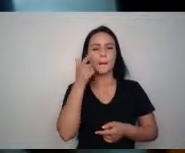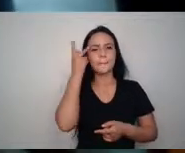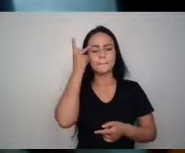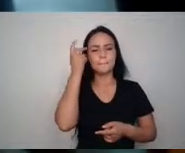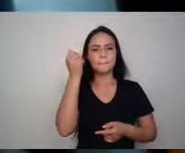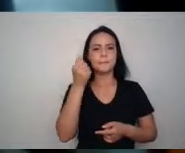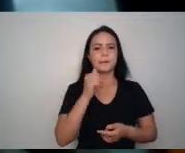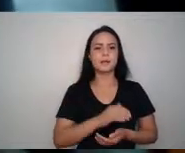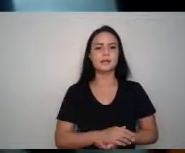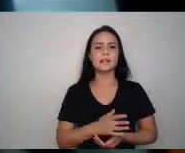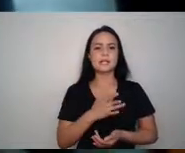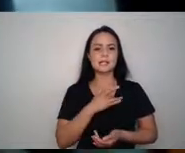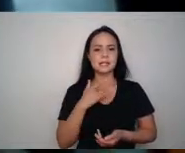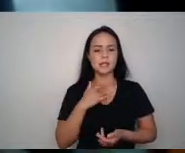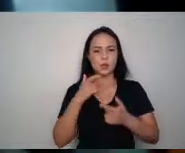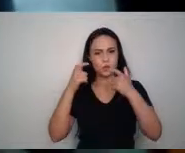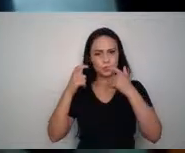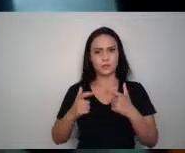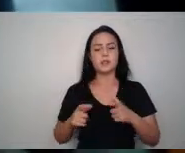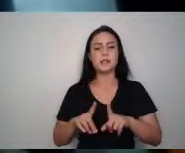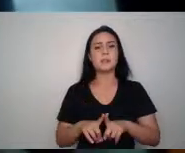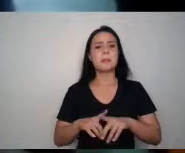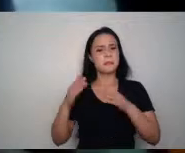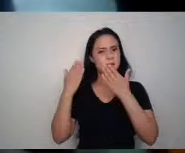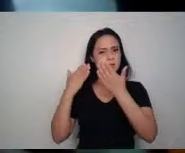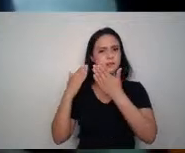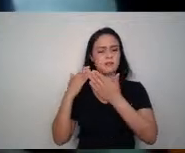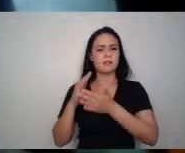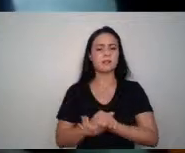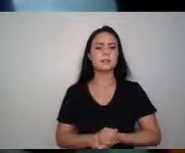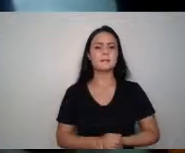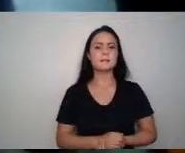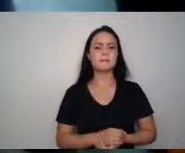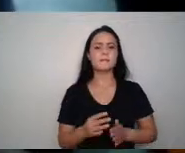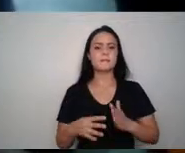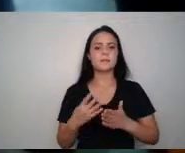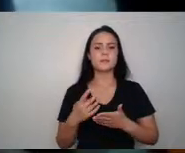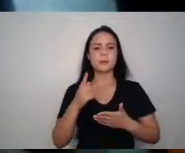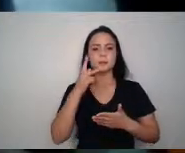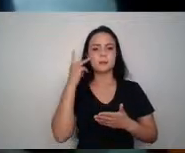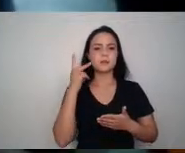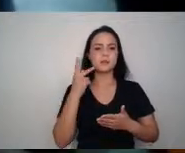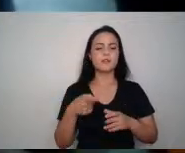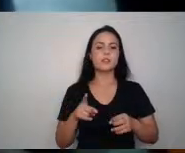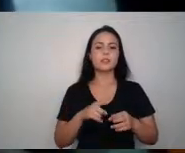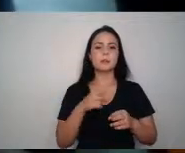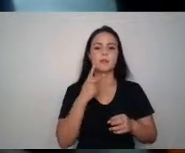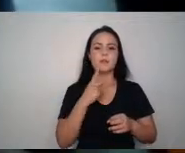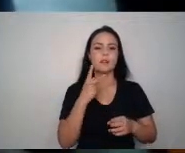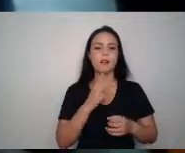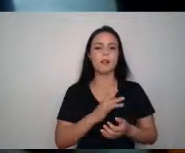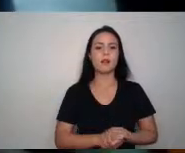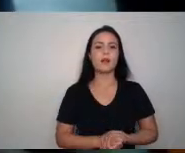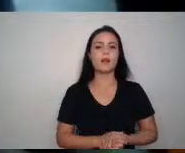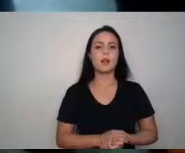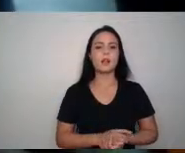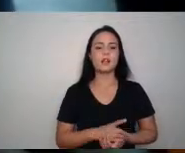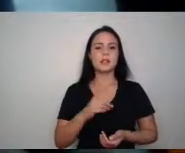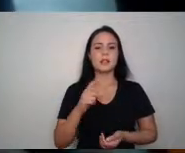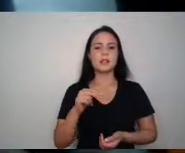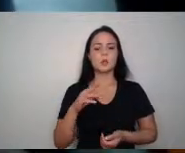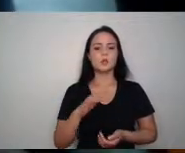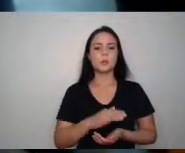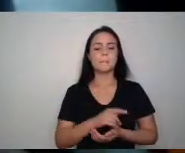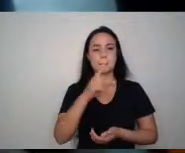salary. And there will be new risks posed for mind health. We're not talking about robots, we're talking